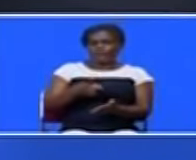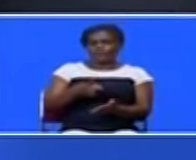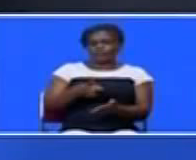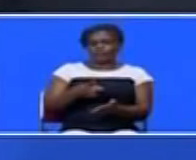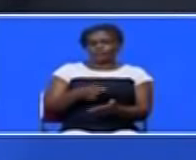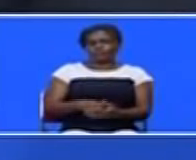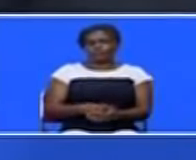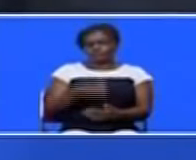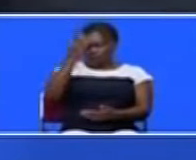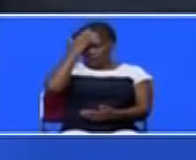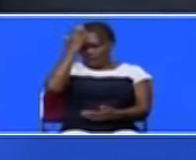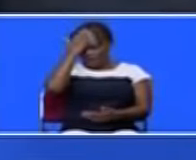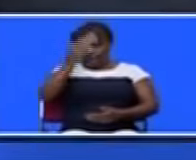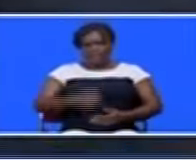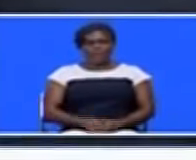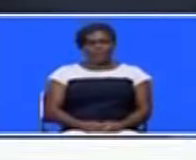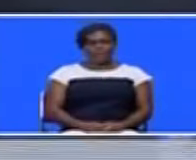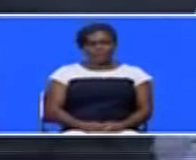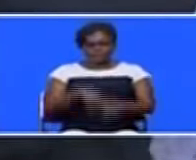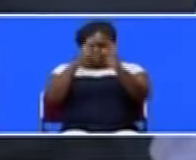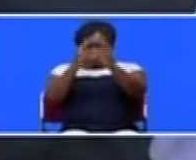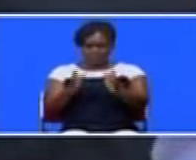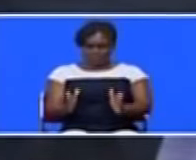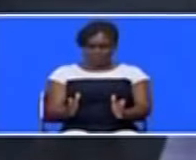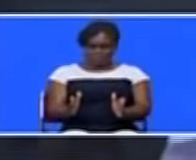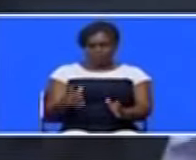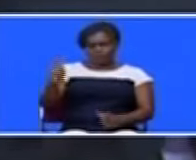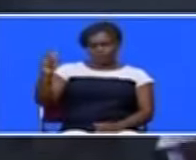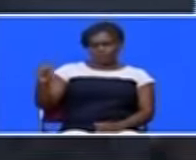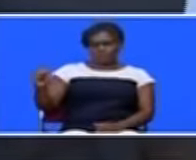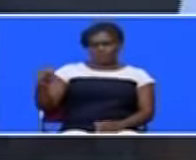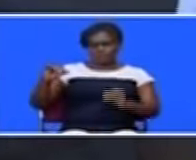directives on Monday. Rita Tinina, KTN News.